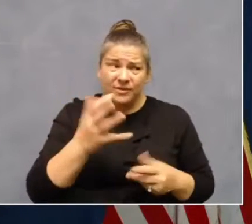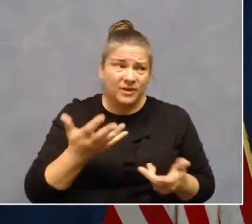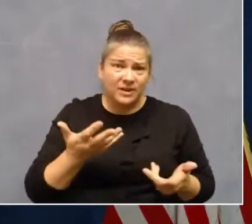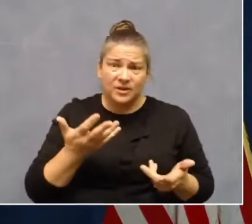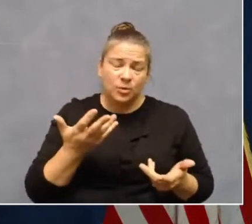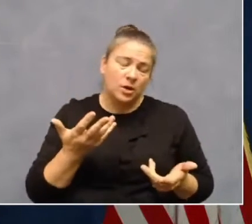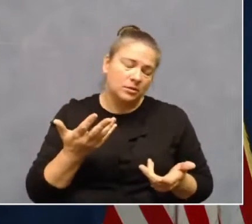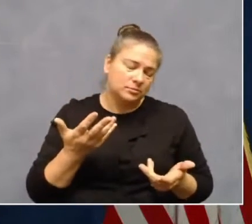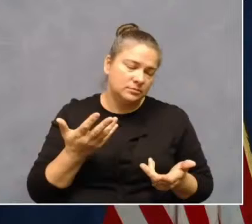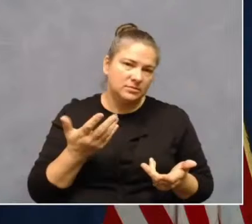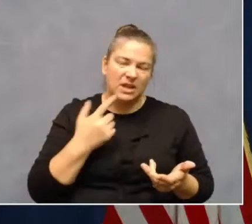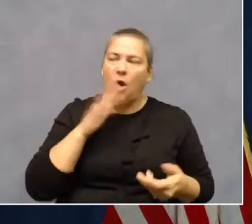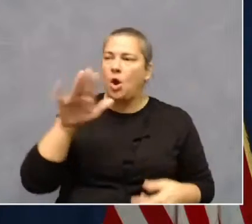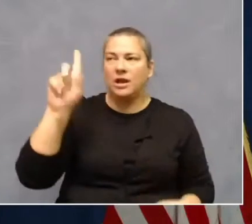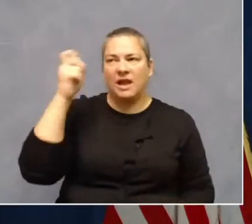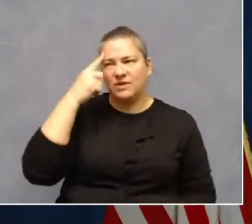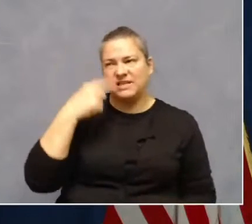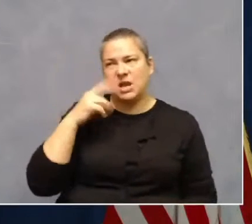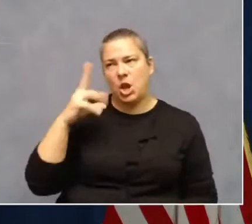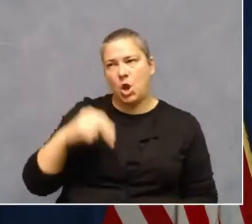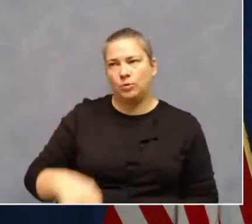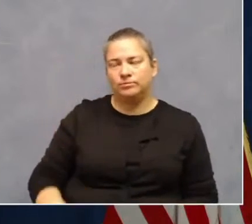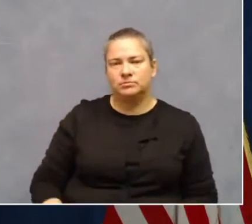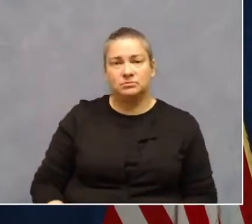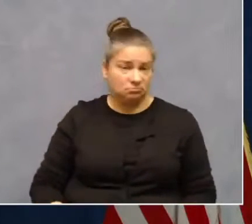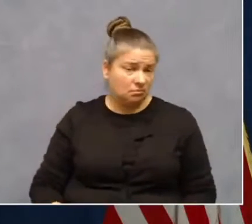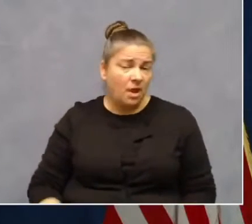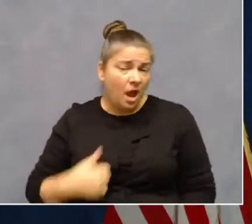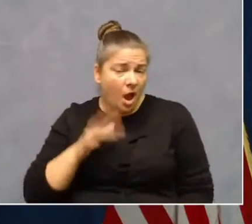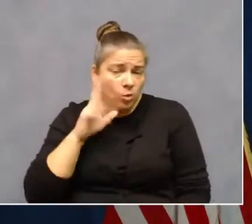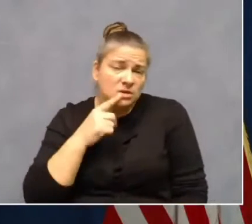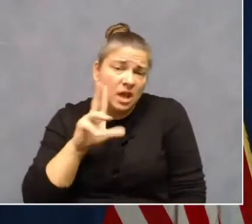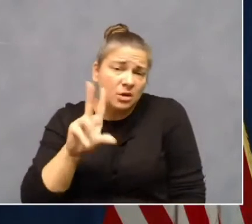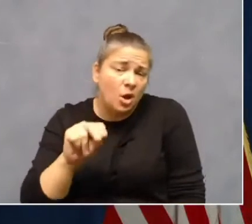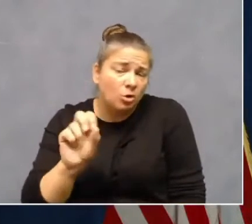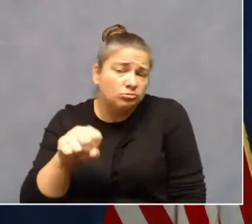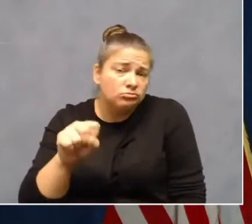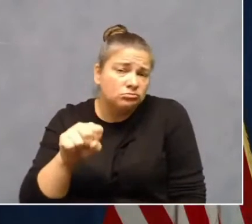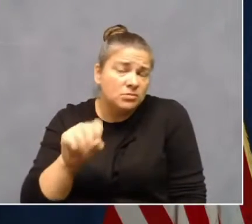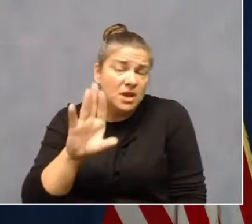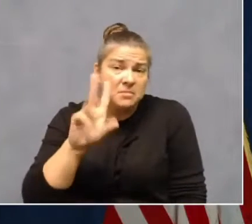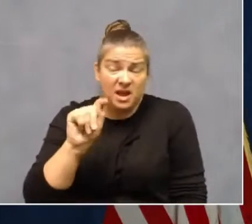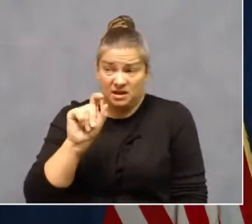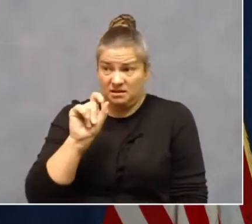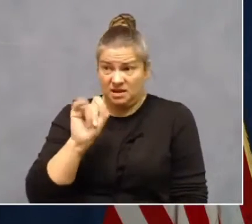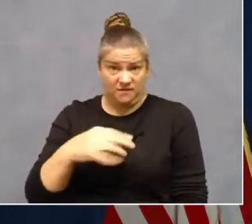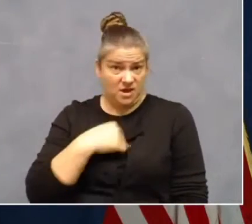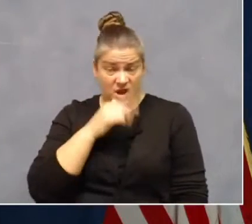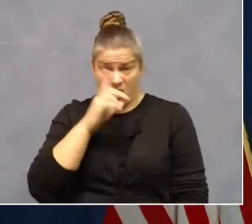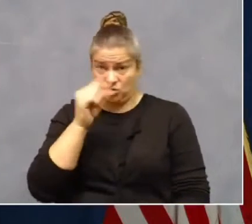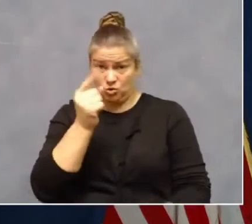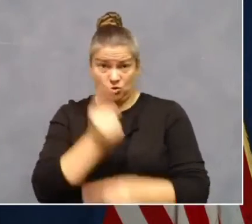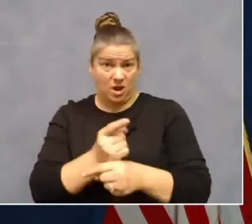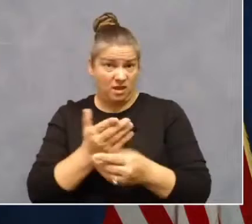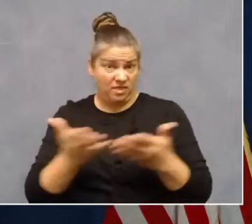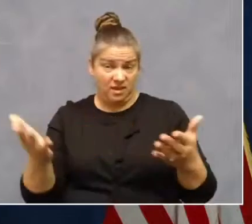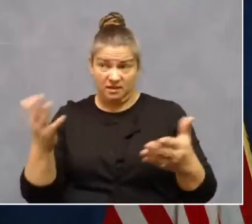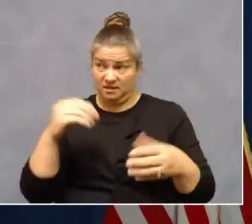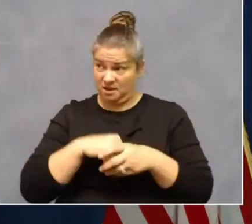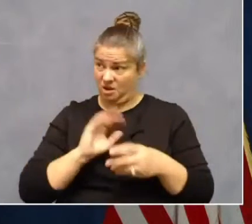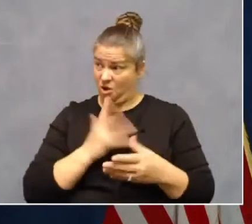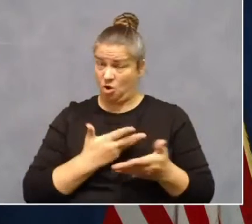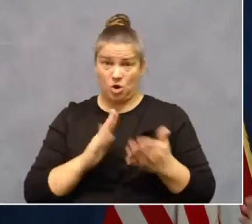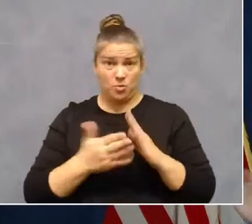no. Sure, I'll say no when I need to. But if we're not doing the right things inside of our communities each